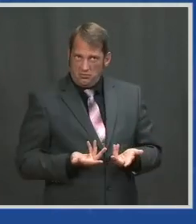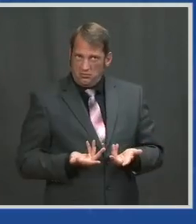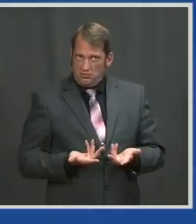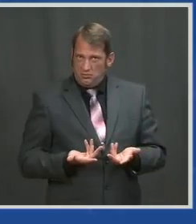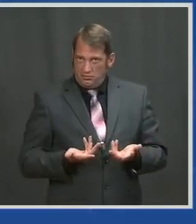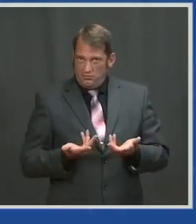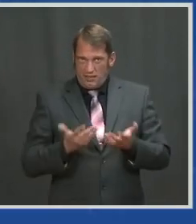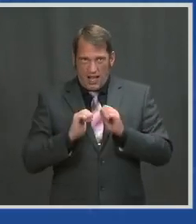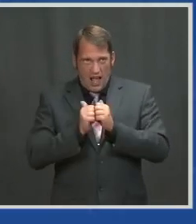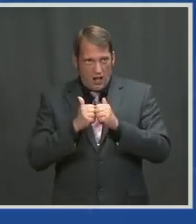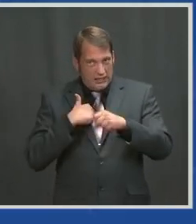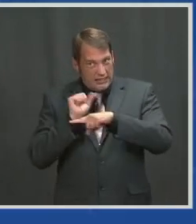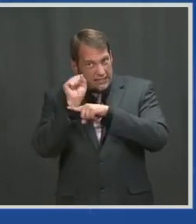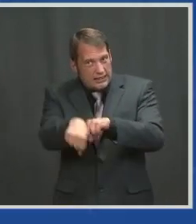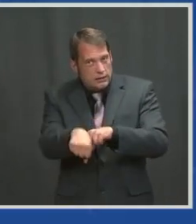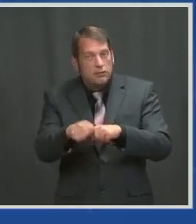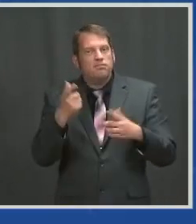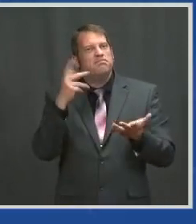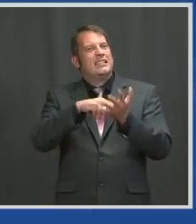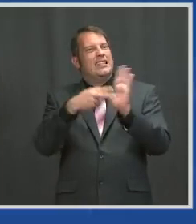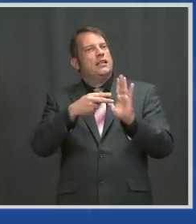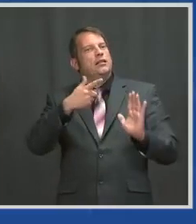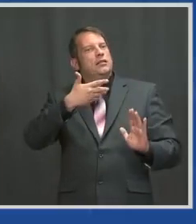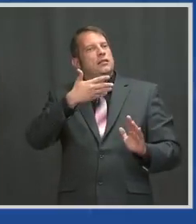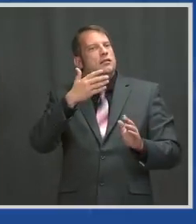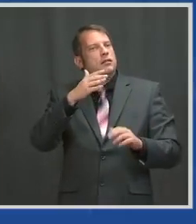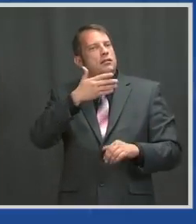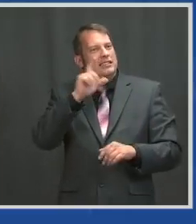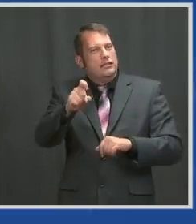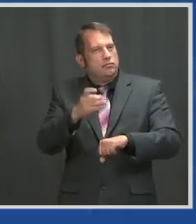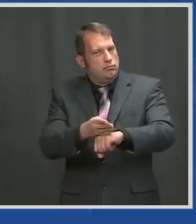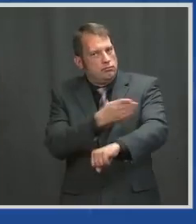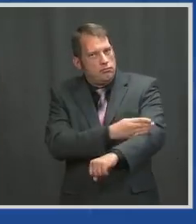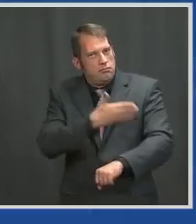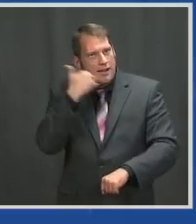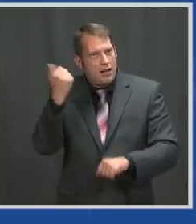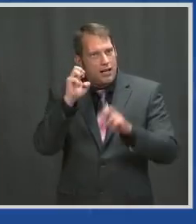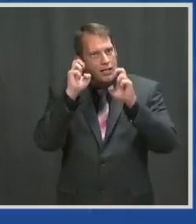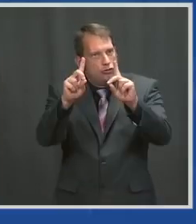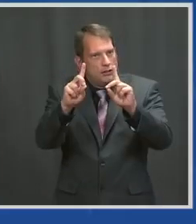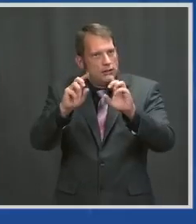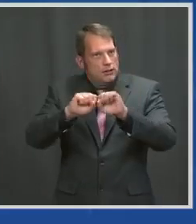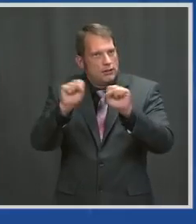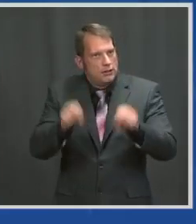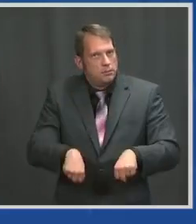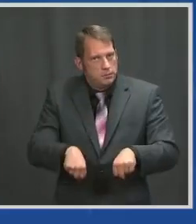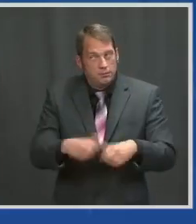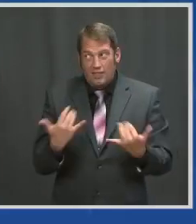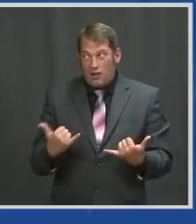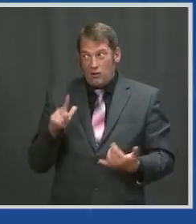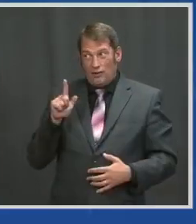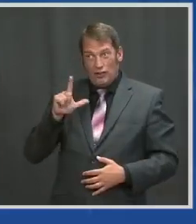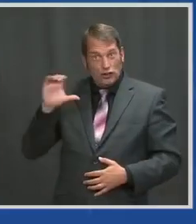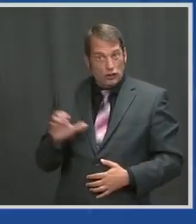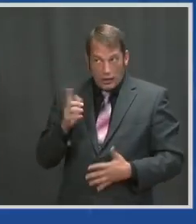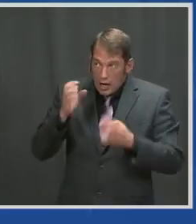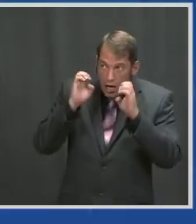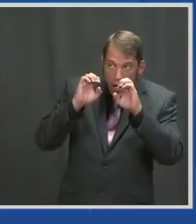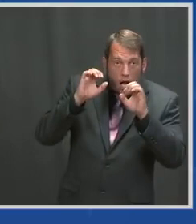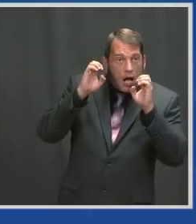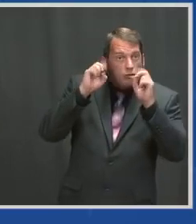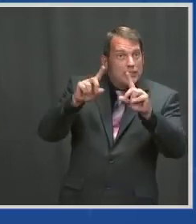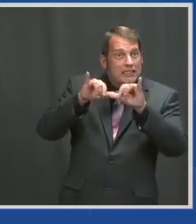in 2021 is not enough to compete in the 21st century. In my view, we need 16 years of public